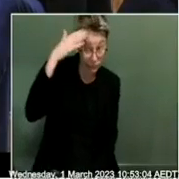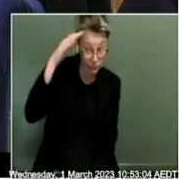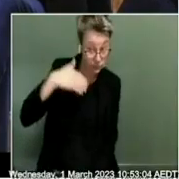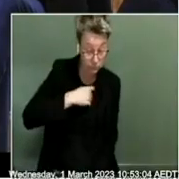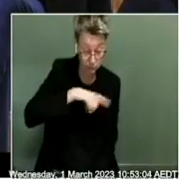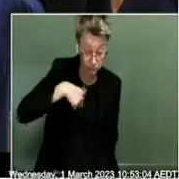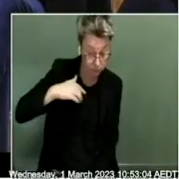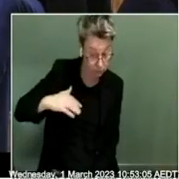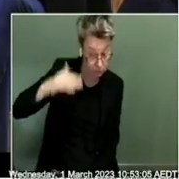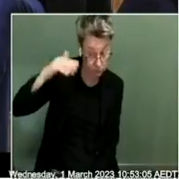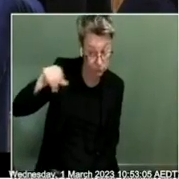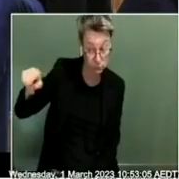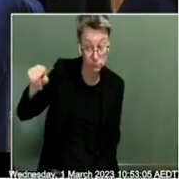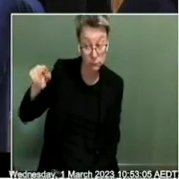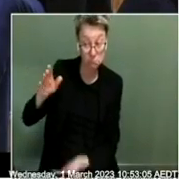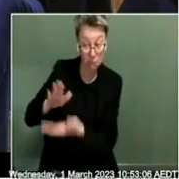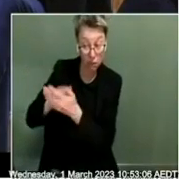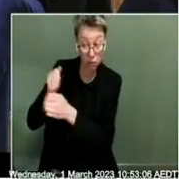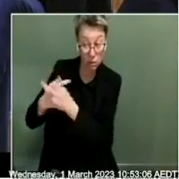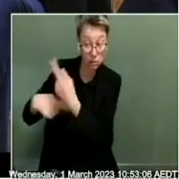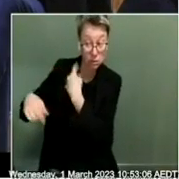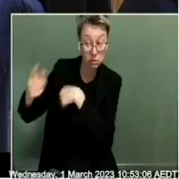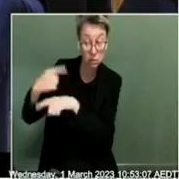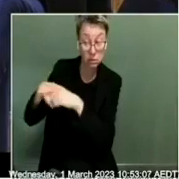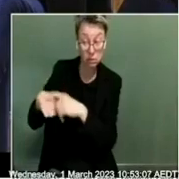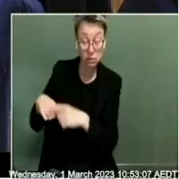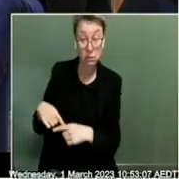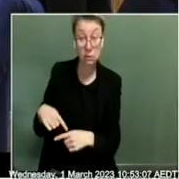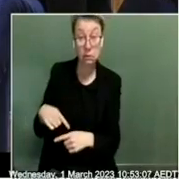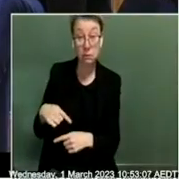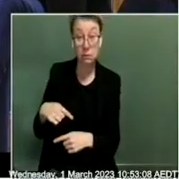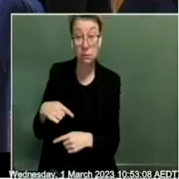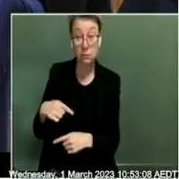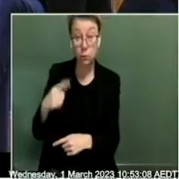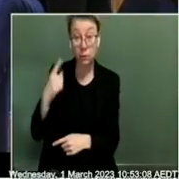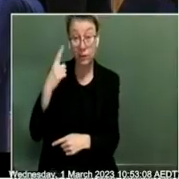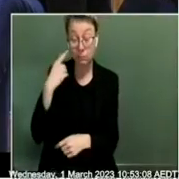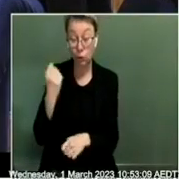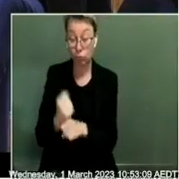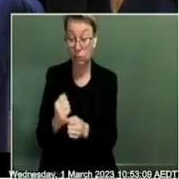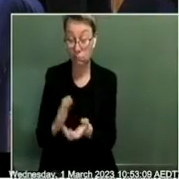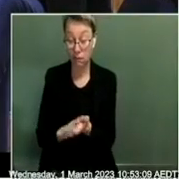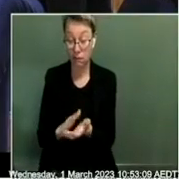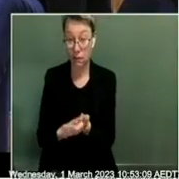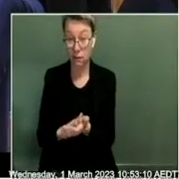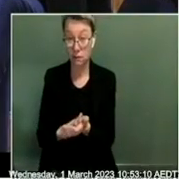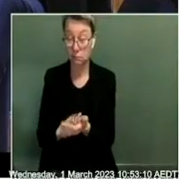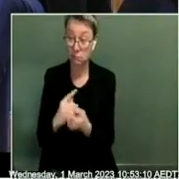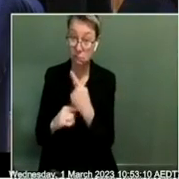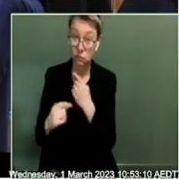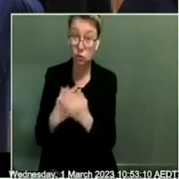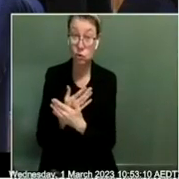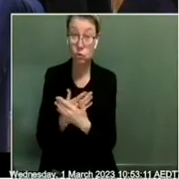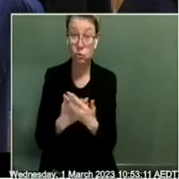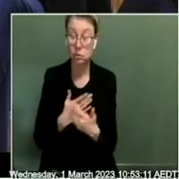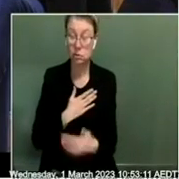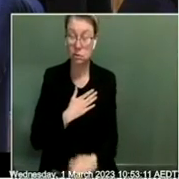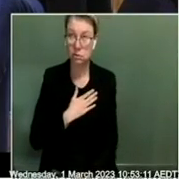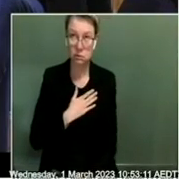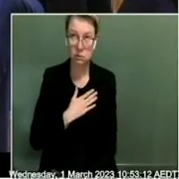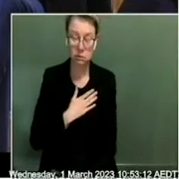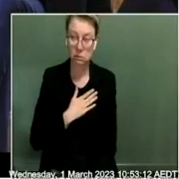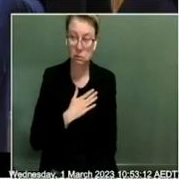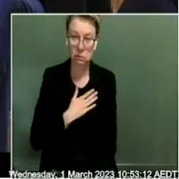hear my grandmother speak and tell that story was just... So we would like Yoorrook